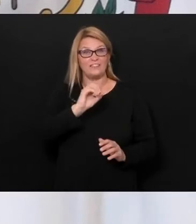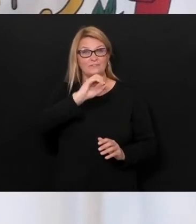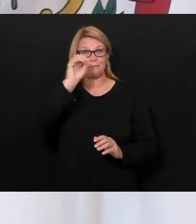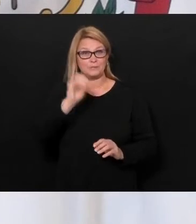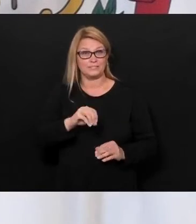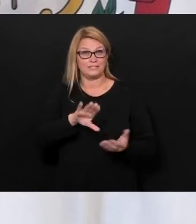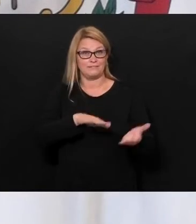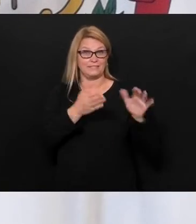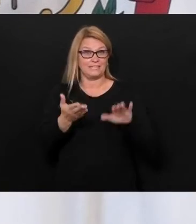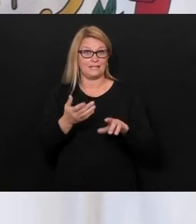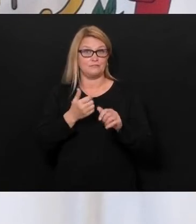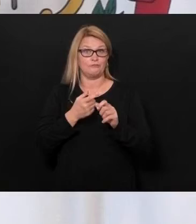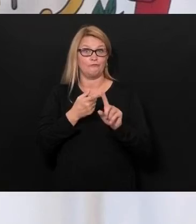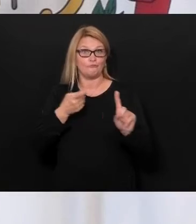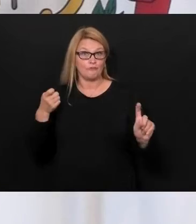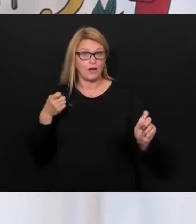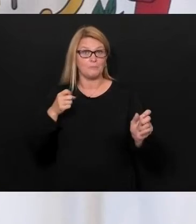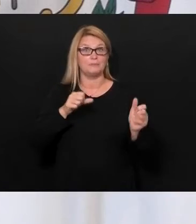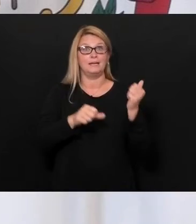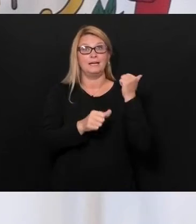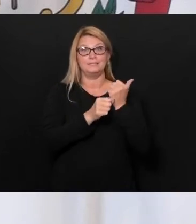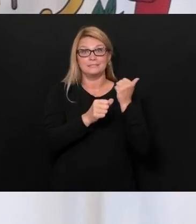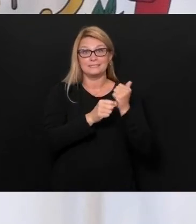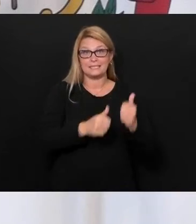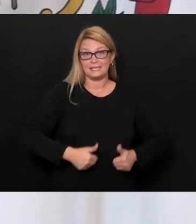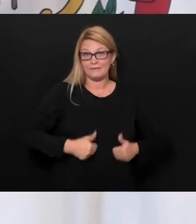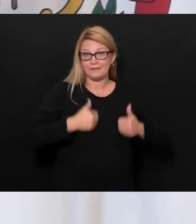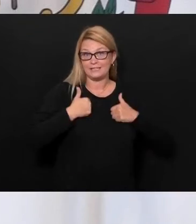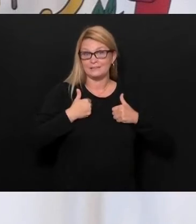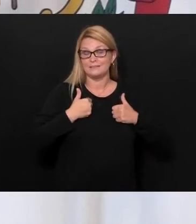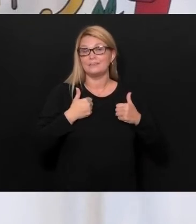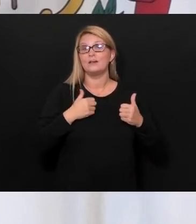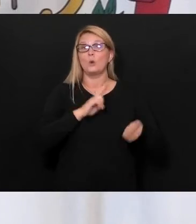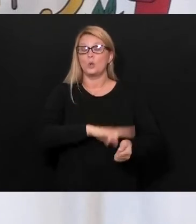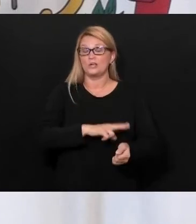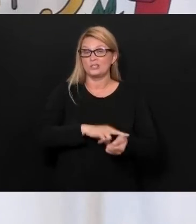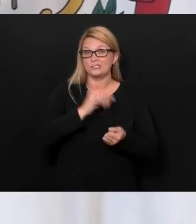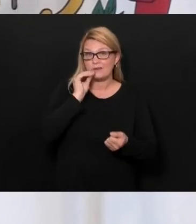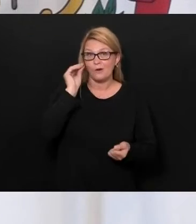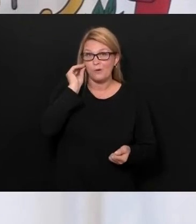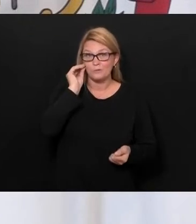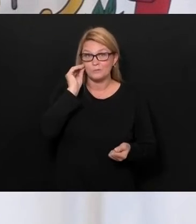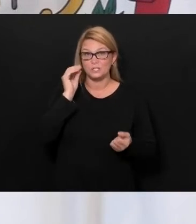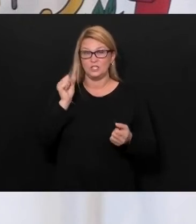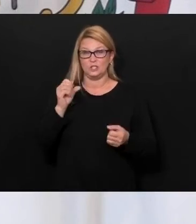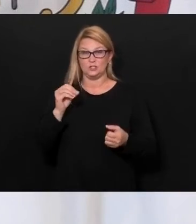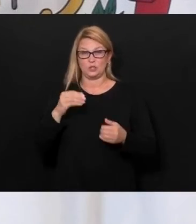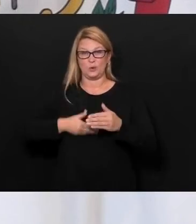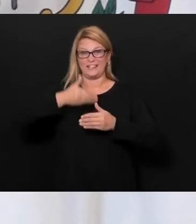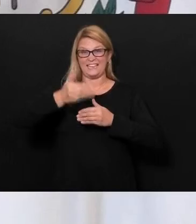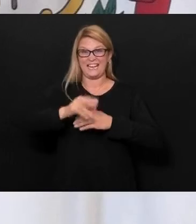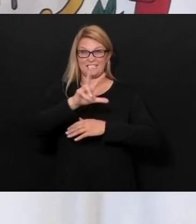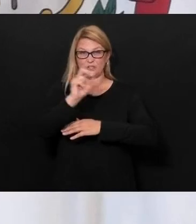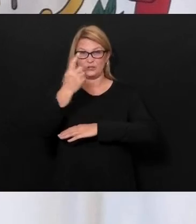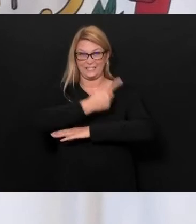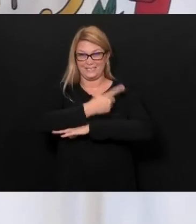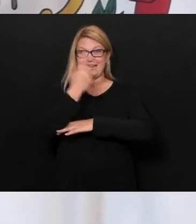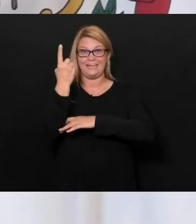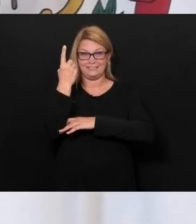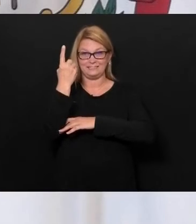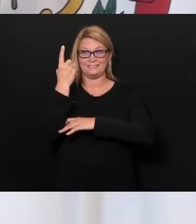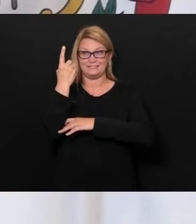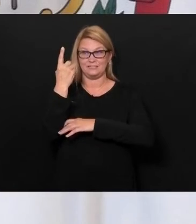come from the assisted living or nursing homes, our intent is to, within the next 30 days, and we're going to beat